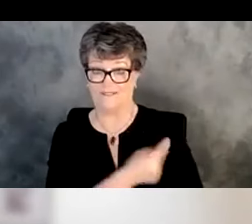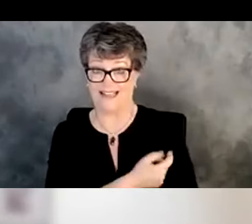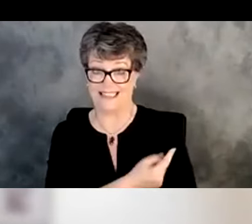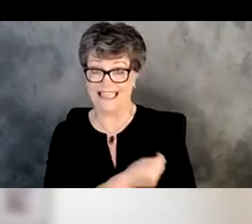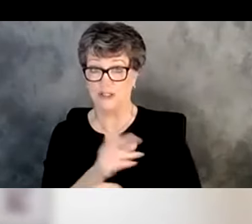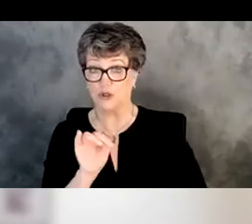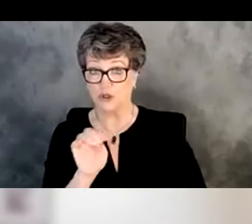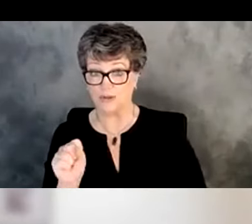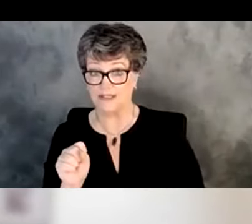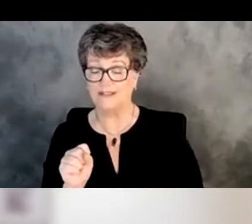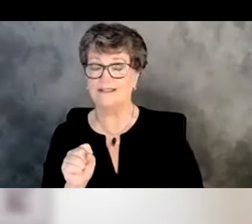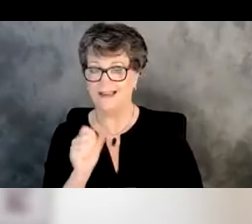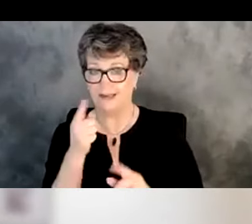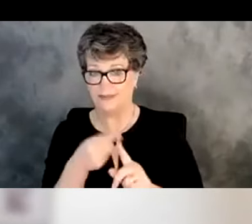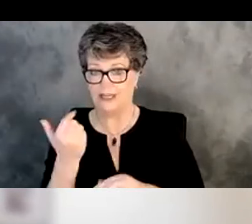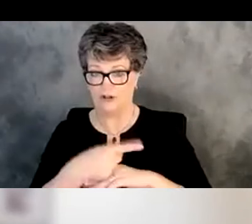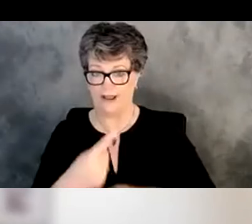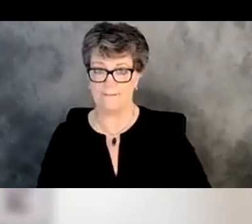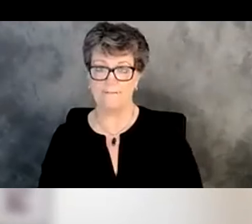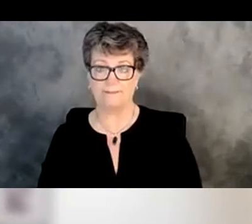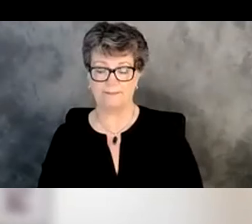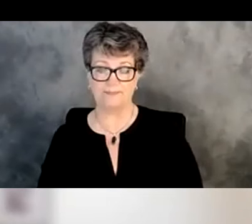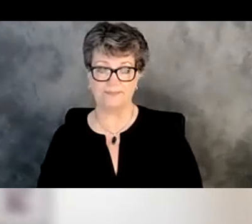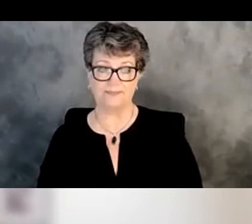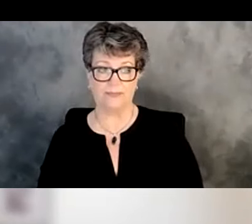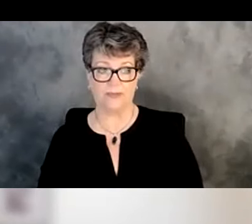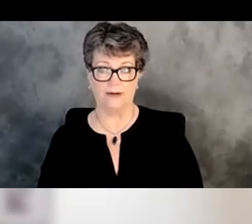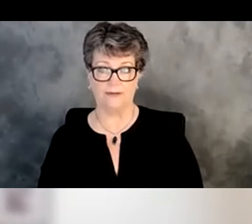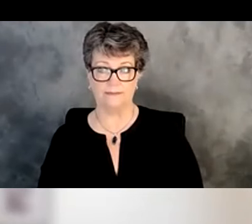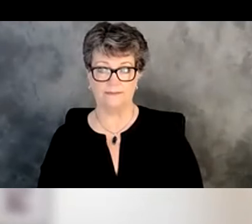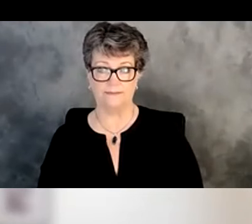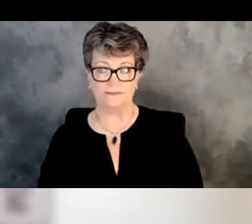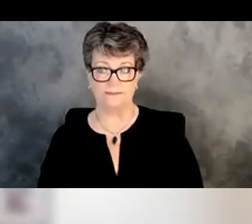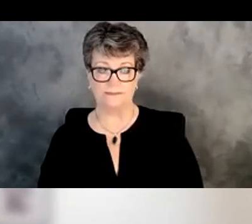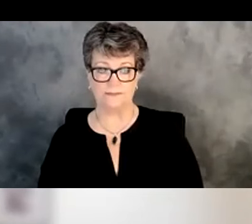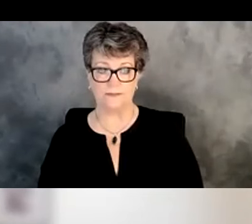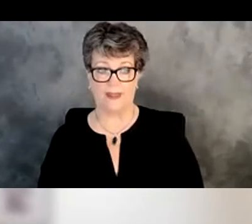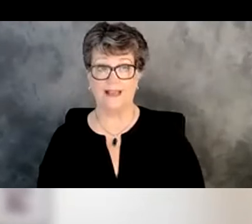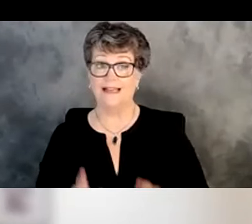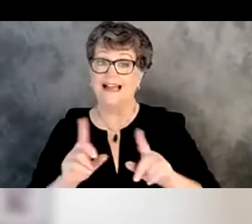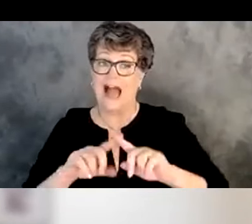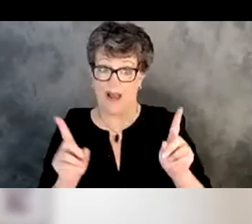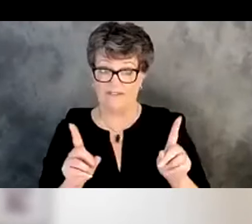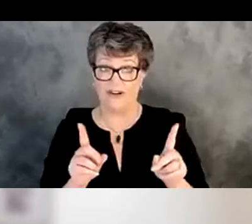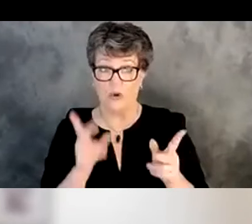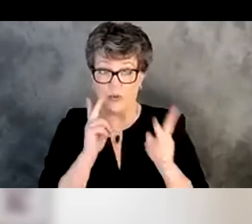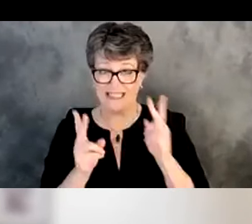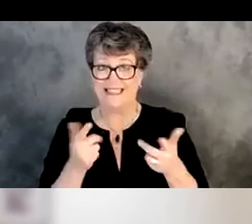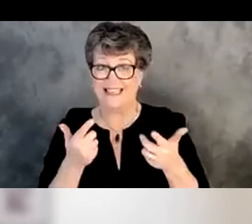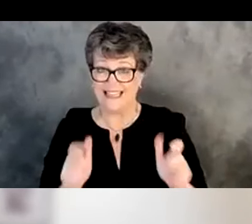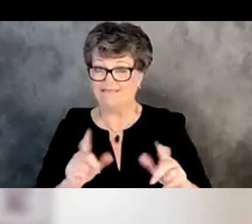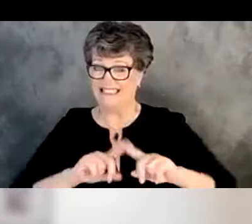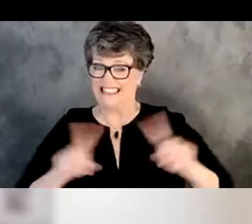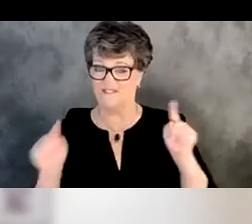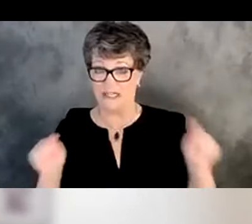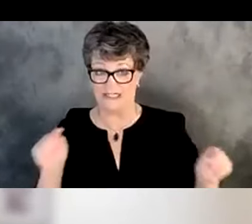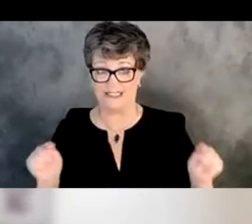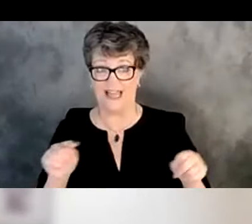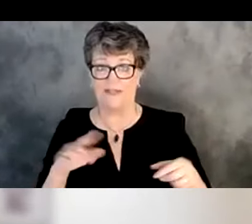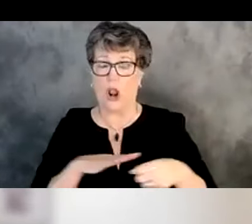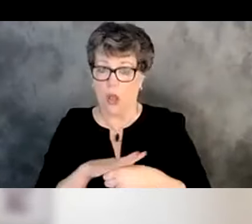Next slide. However, we see significant disparities in our local